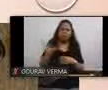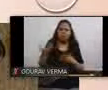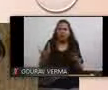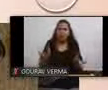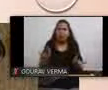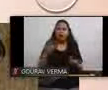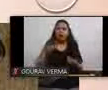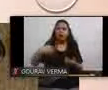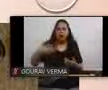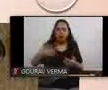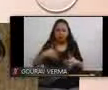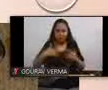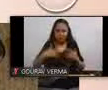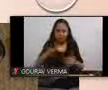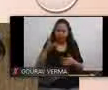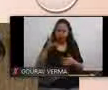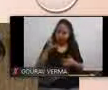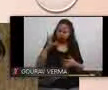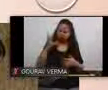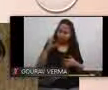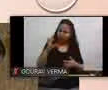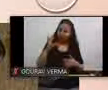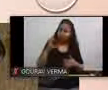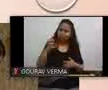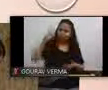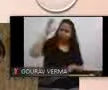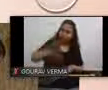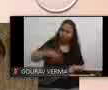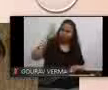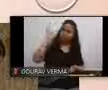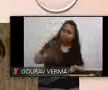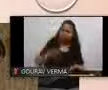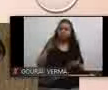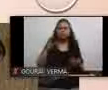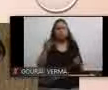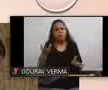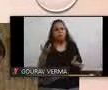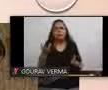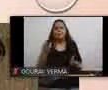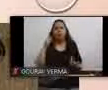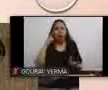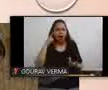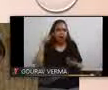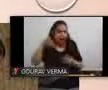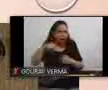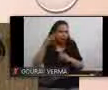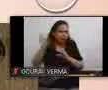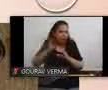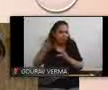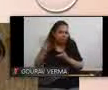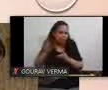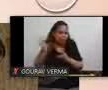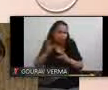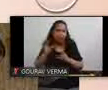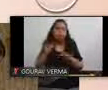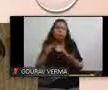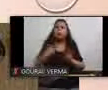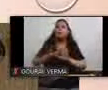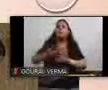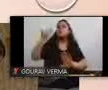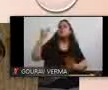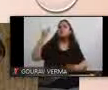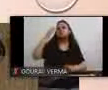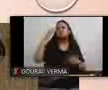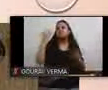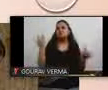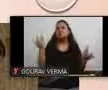it, I can press it, I can squeeze and take out some sound. So, which I didn't know earlier. I just thought, oh